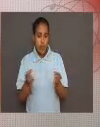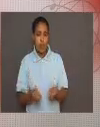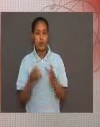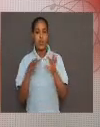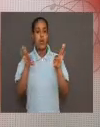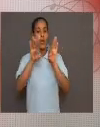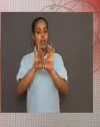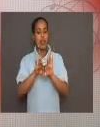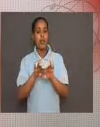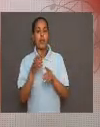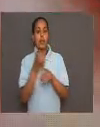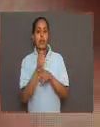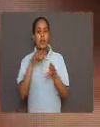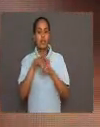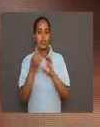the Earth's crust.